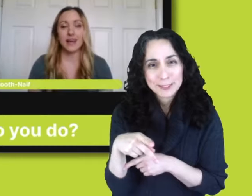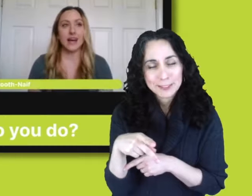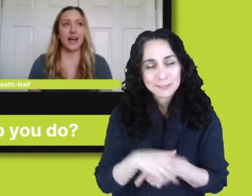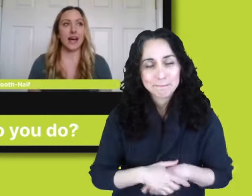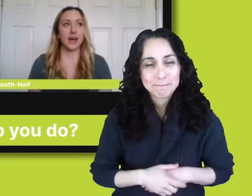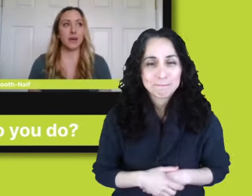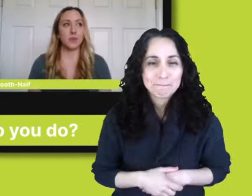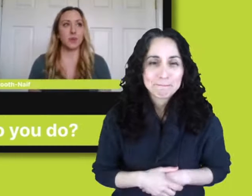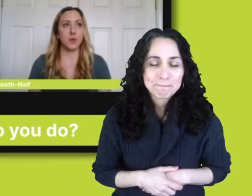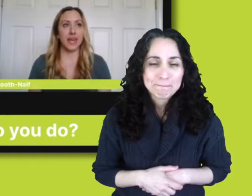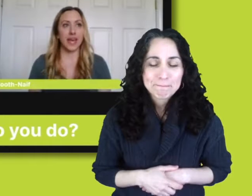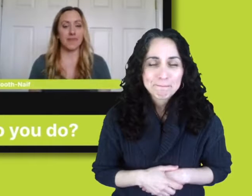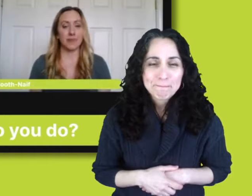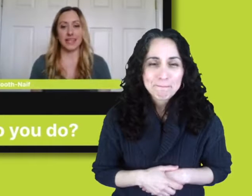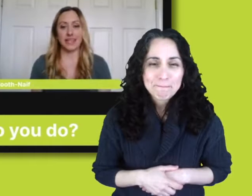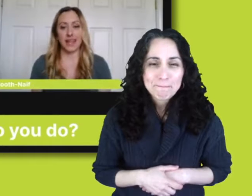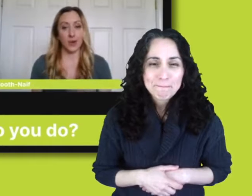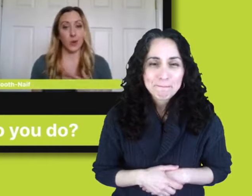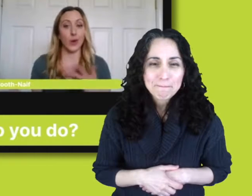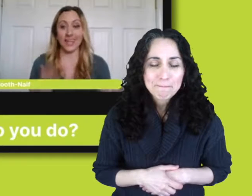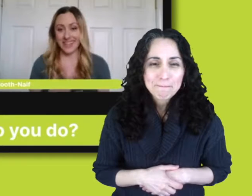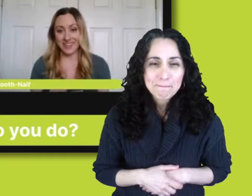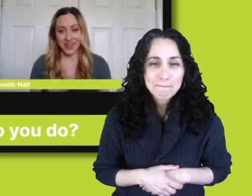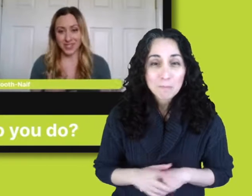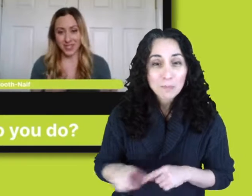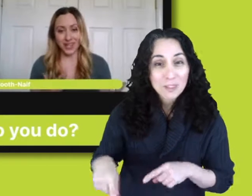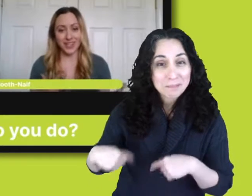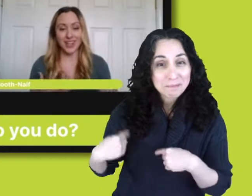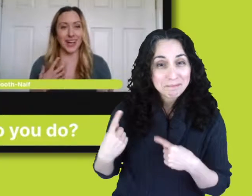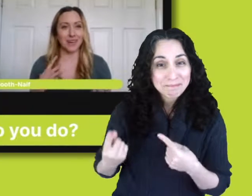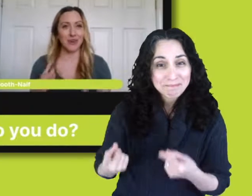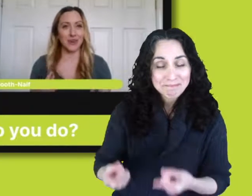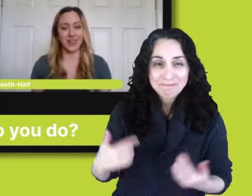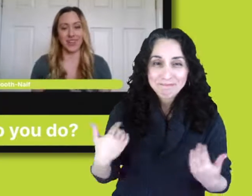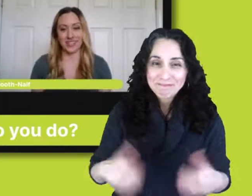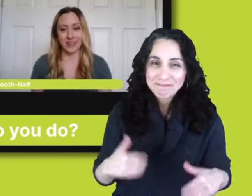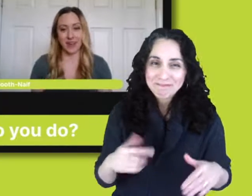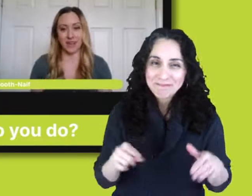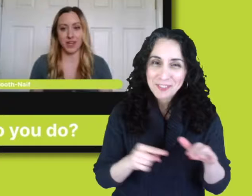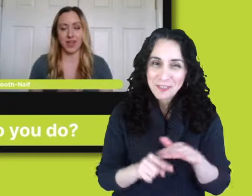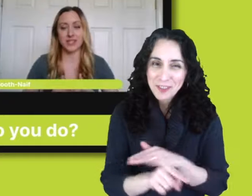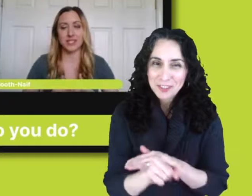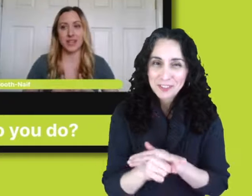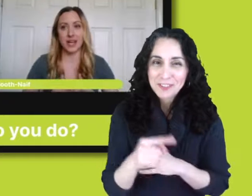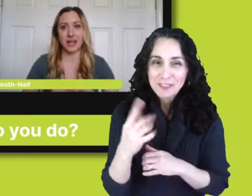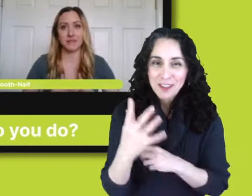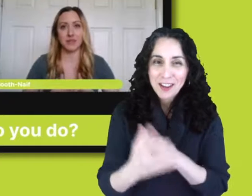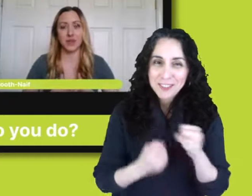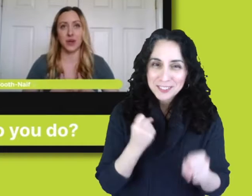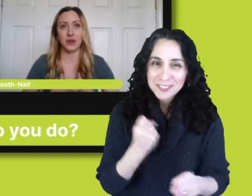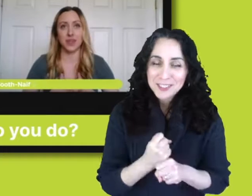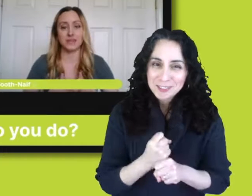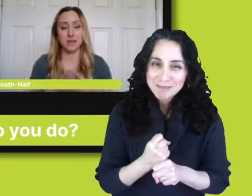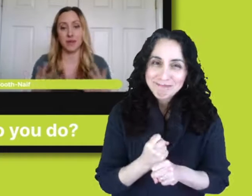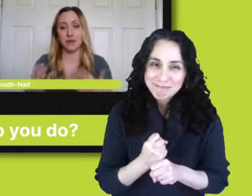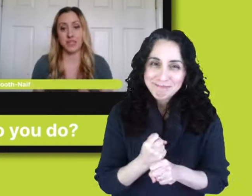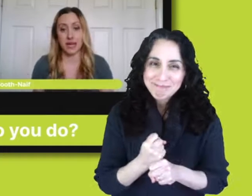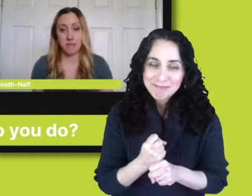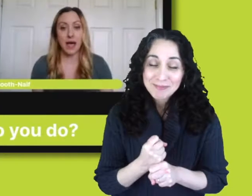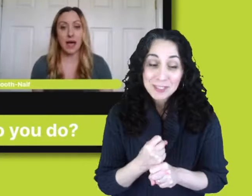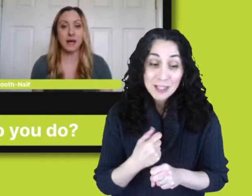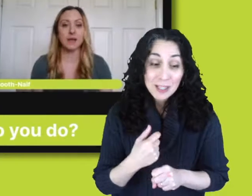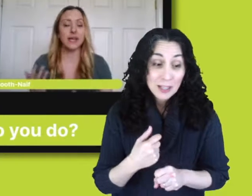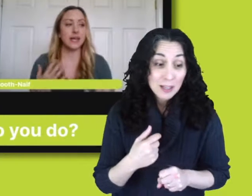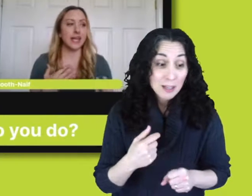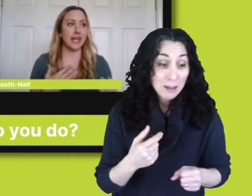palsy. We have been on quite an adventure over the last 5 years, as me being a